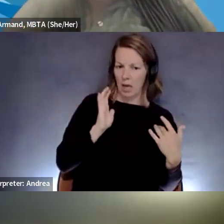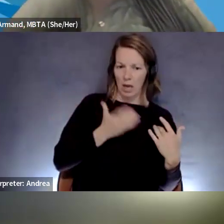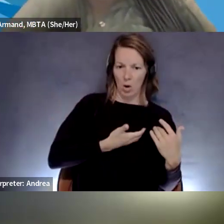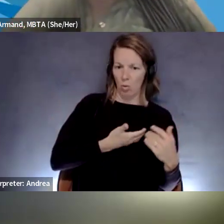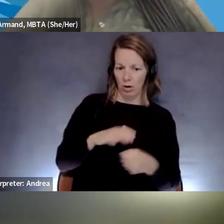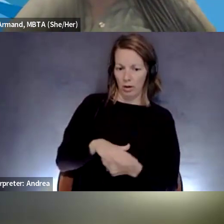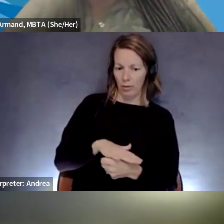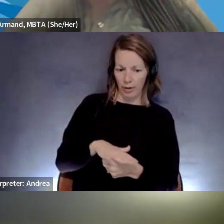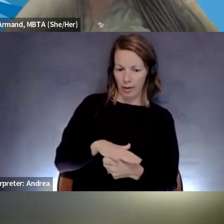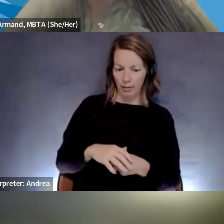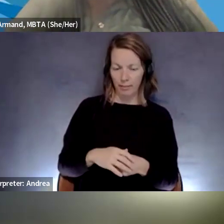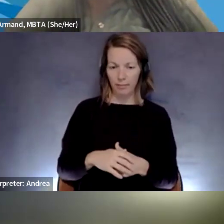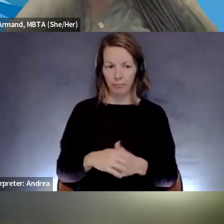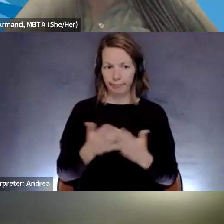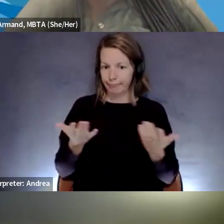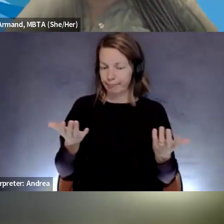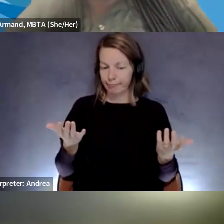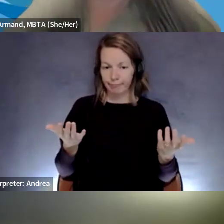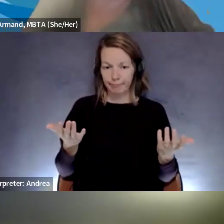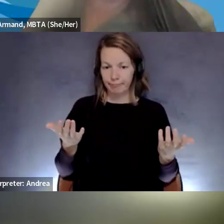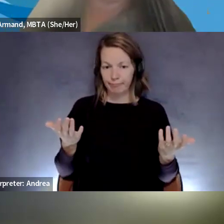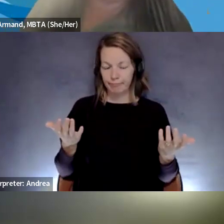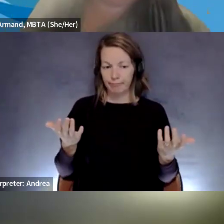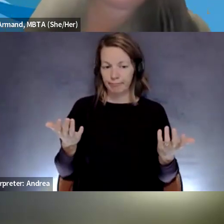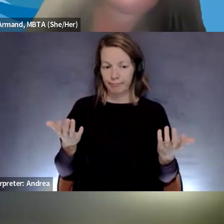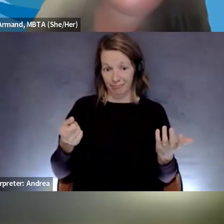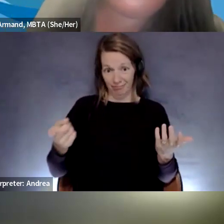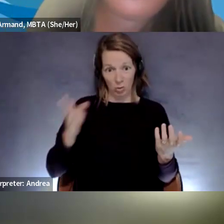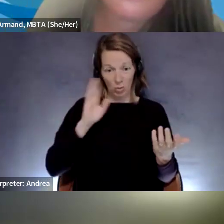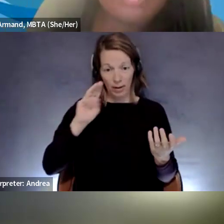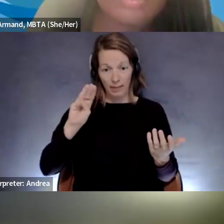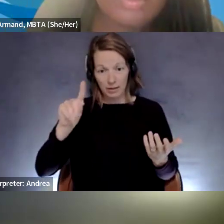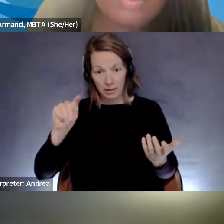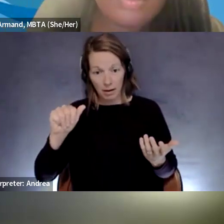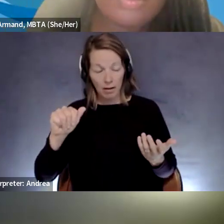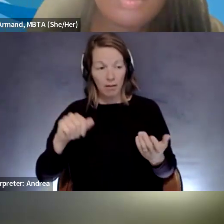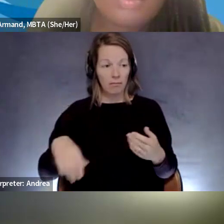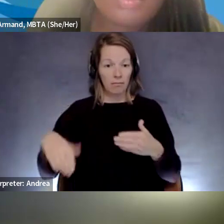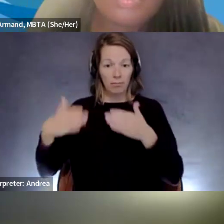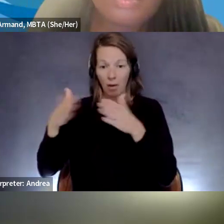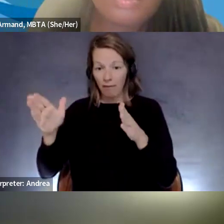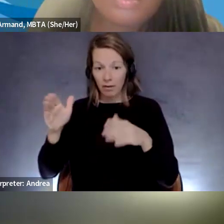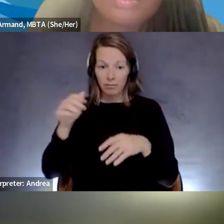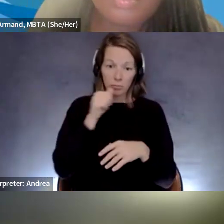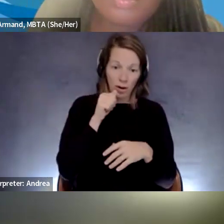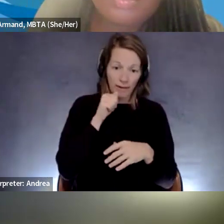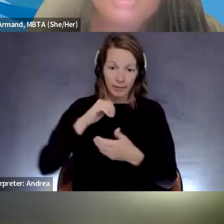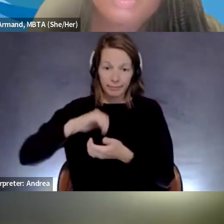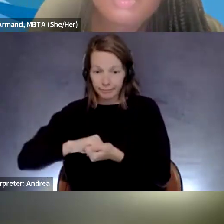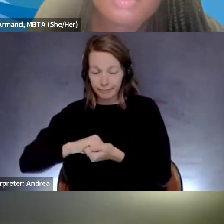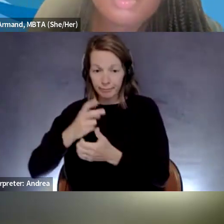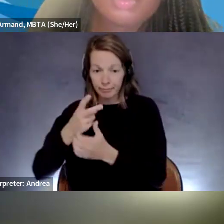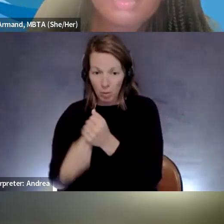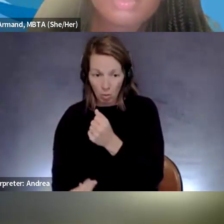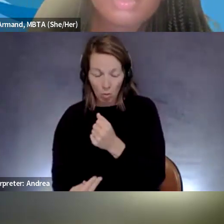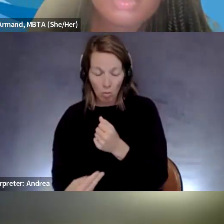And I'm not sure what the nature of that is, if that's going to be NBTA or kind of like a public-private partnership to do